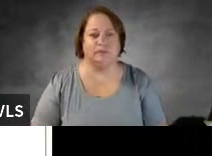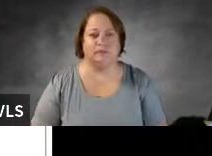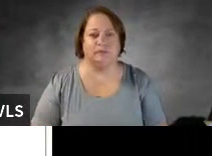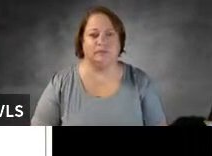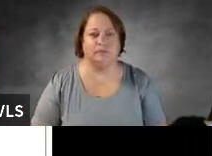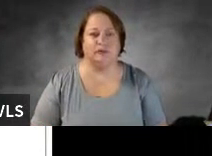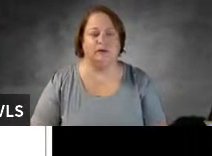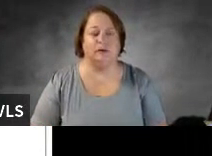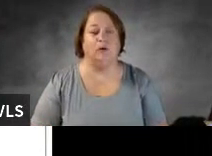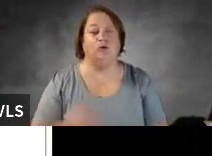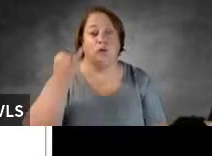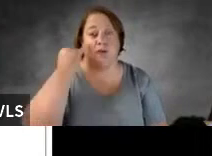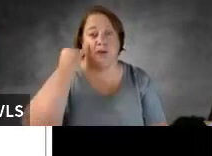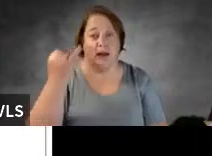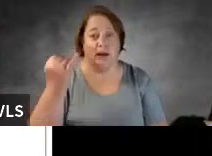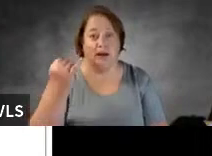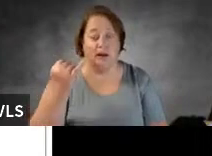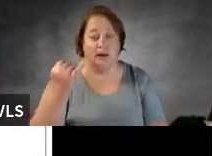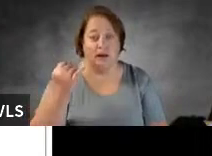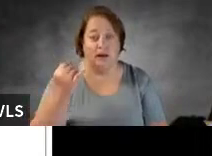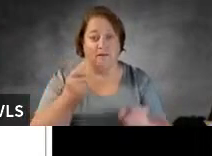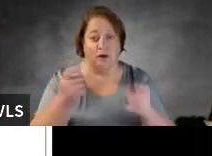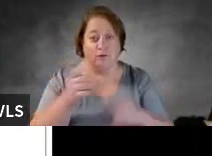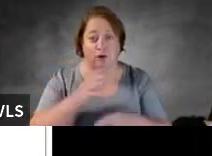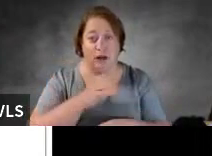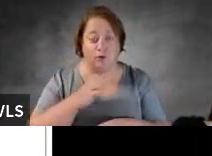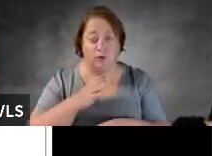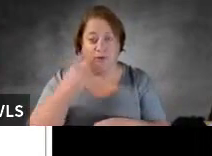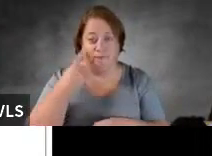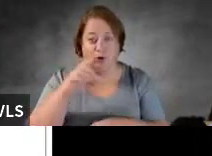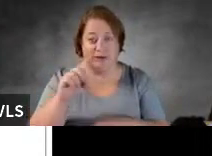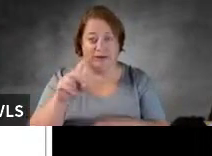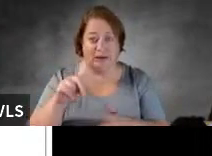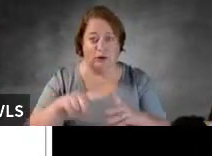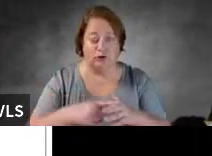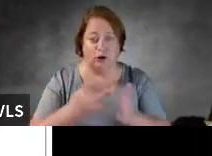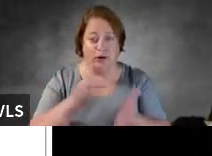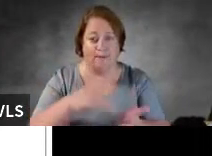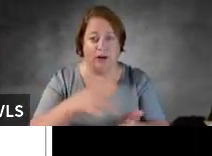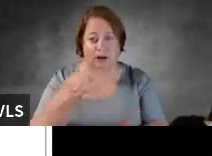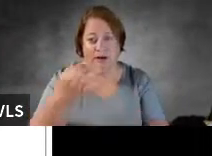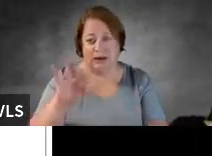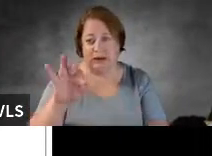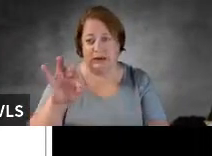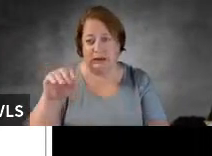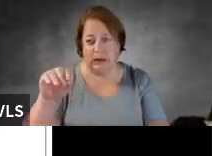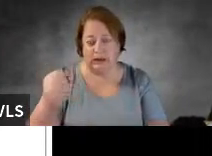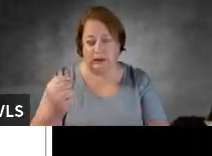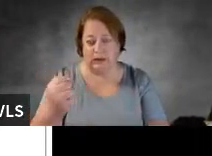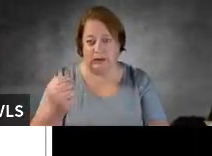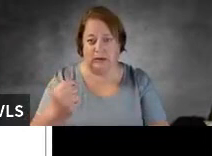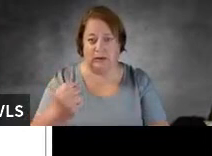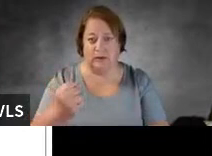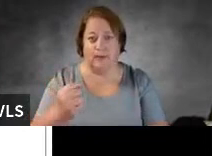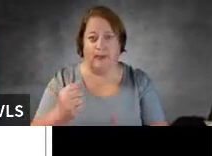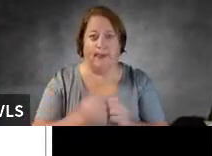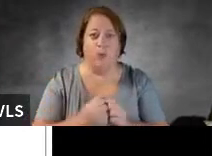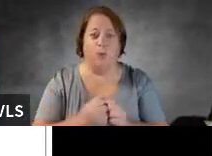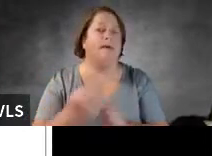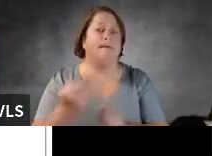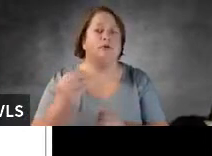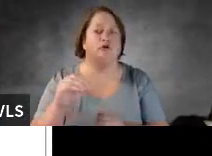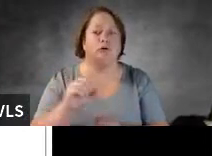So the idea of a governing council for SSD began in the mid 1990s with a Missouri